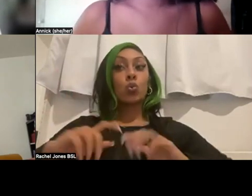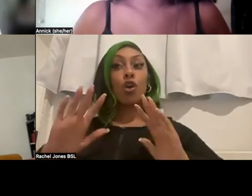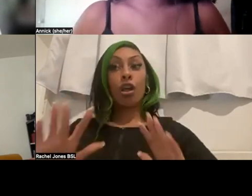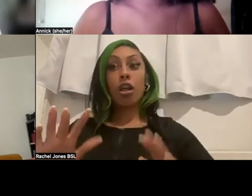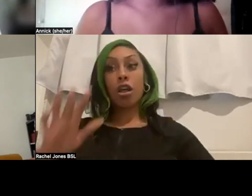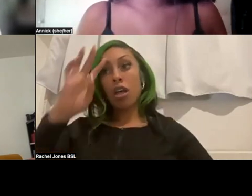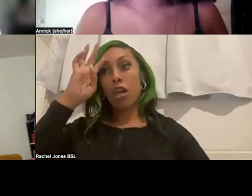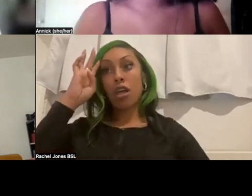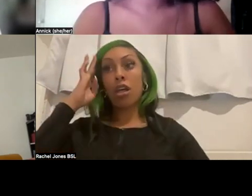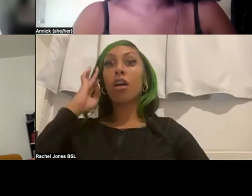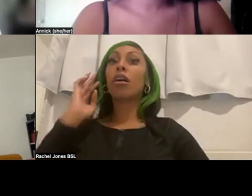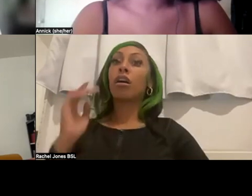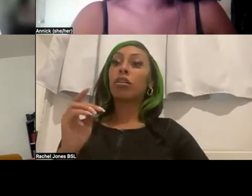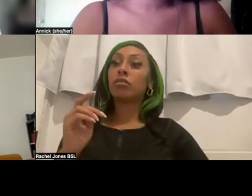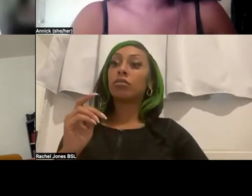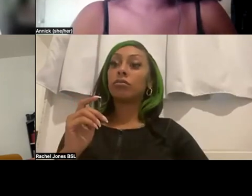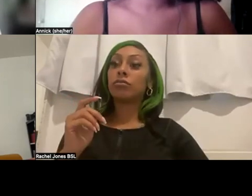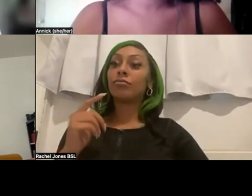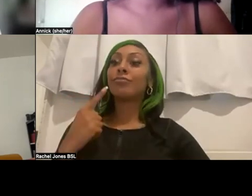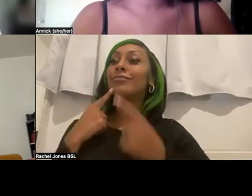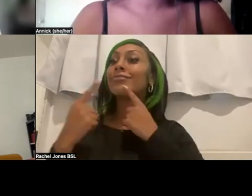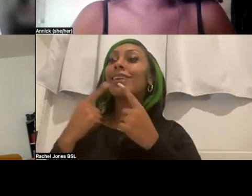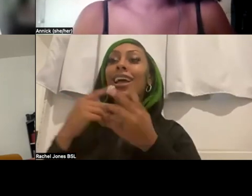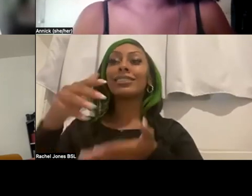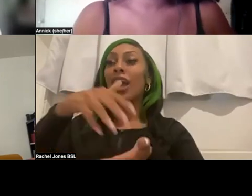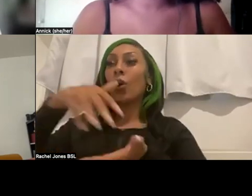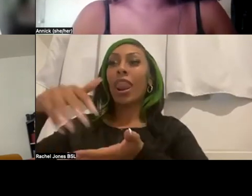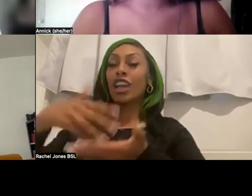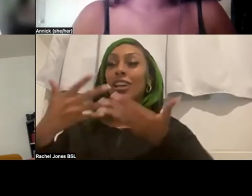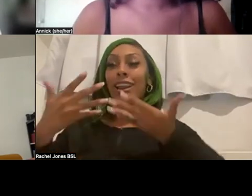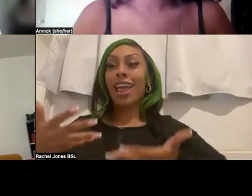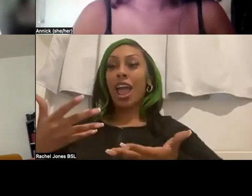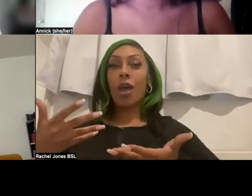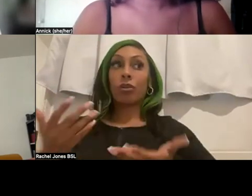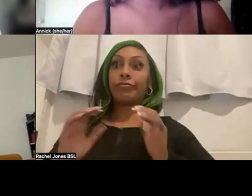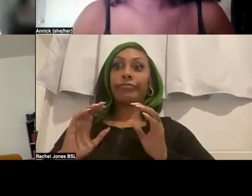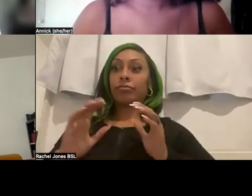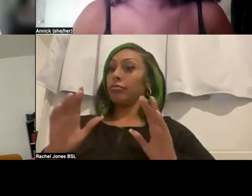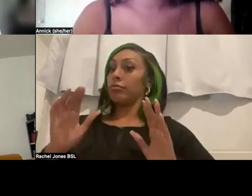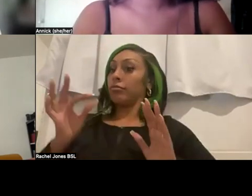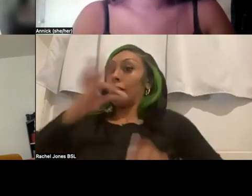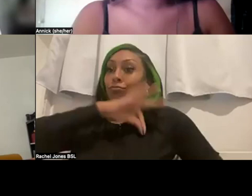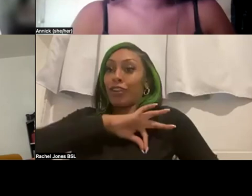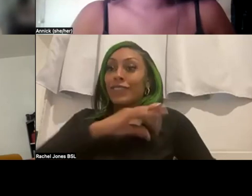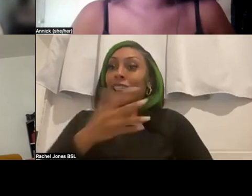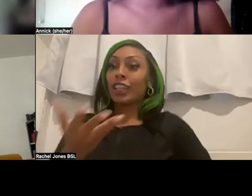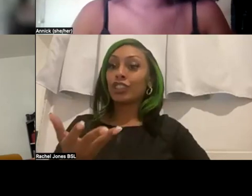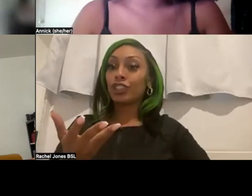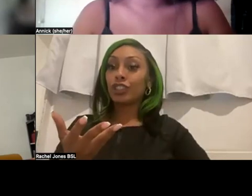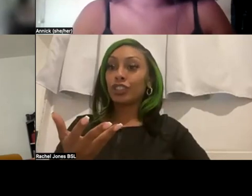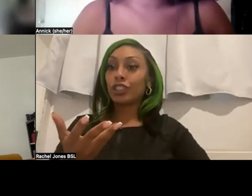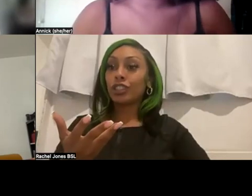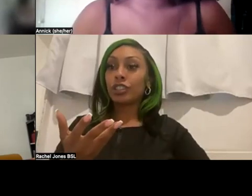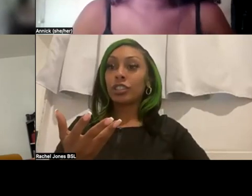Data collection is, I would say, nowadays a given in social work and especially